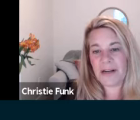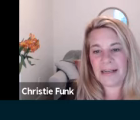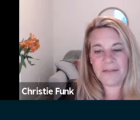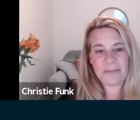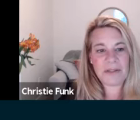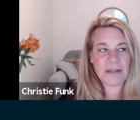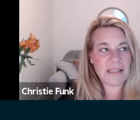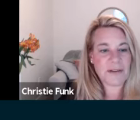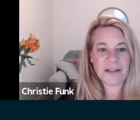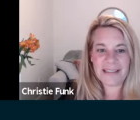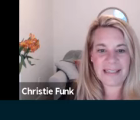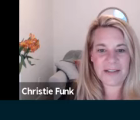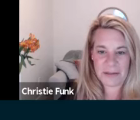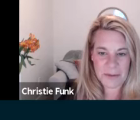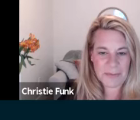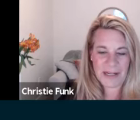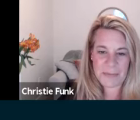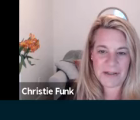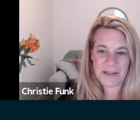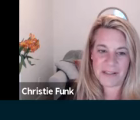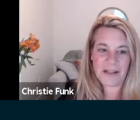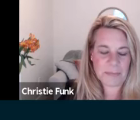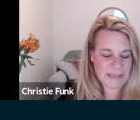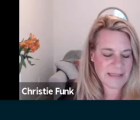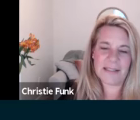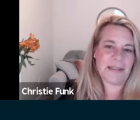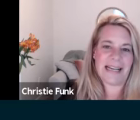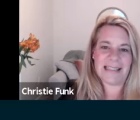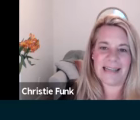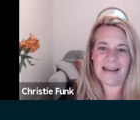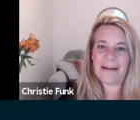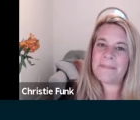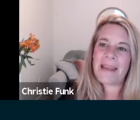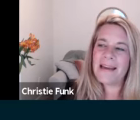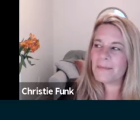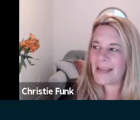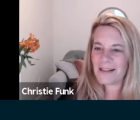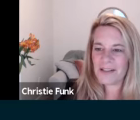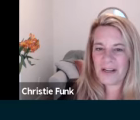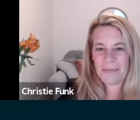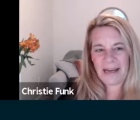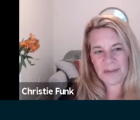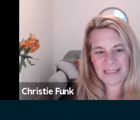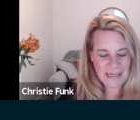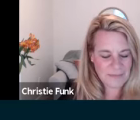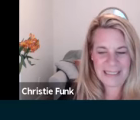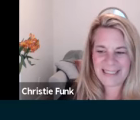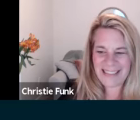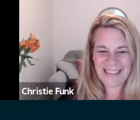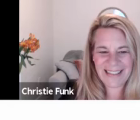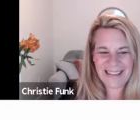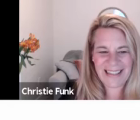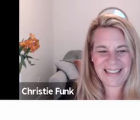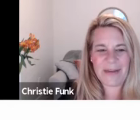create attractive opportunities for early stage entrepreneurs to launch businesses with NASA tech. Michaela, could you go back one slide,